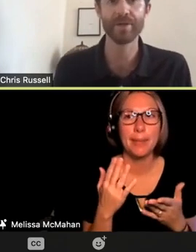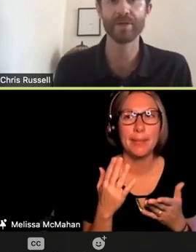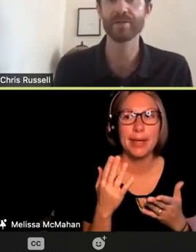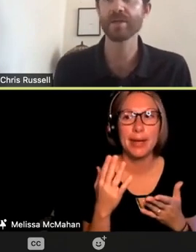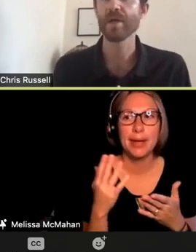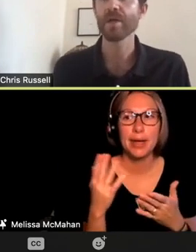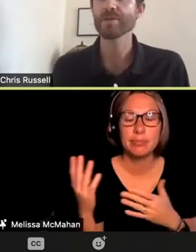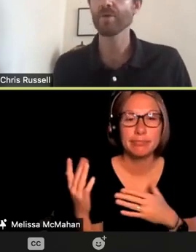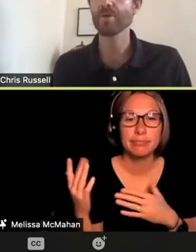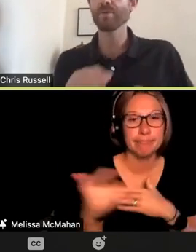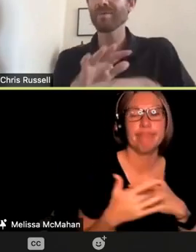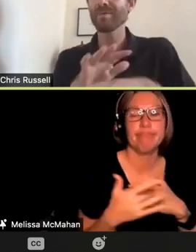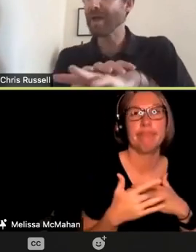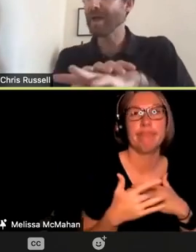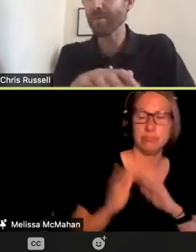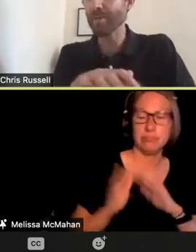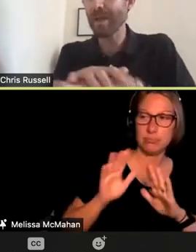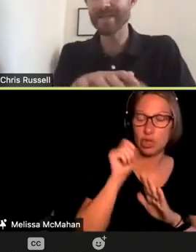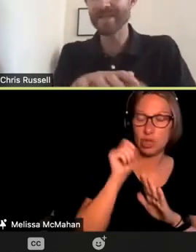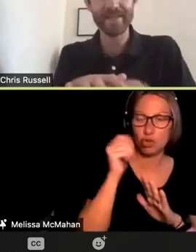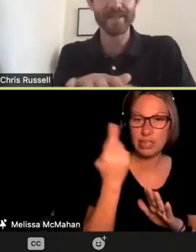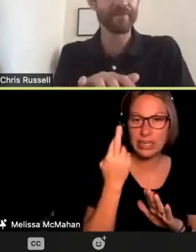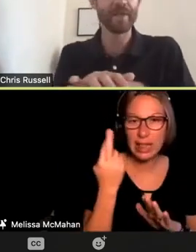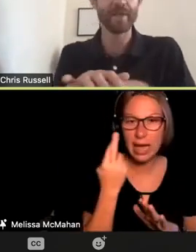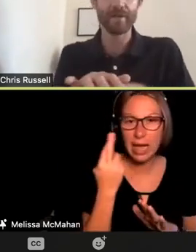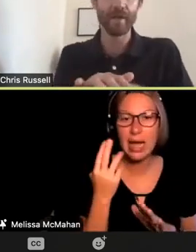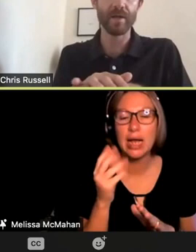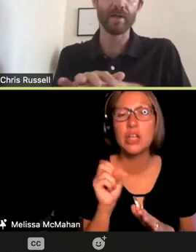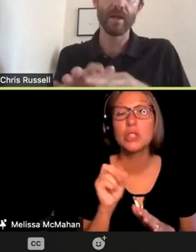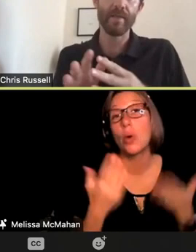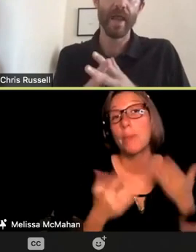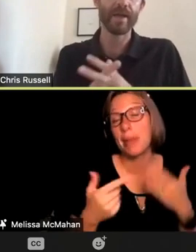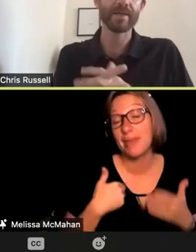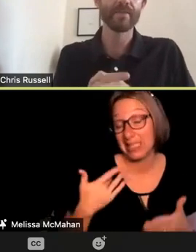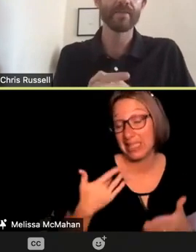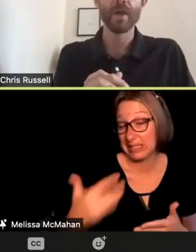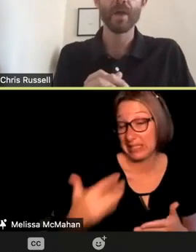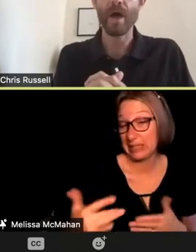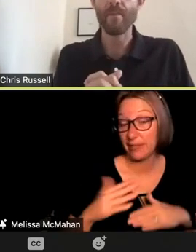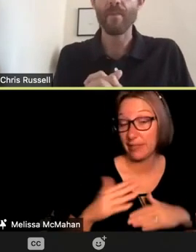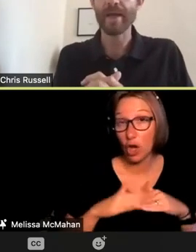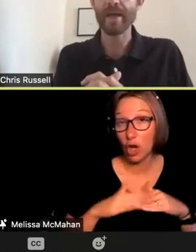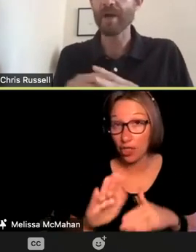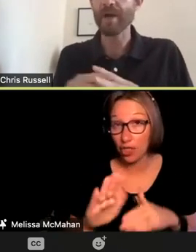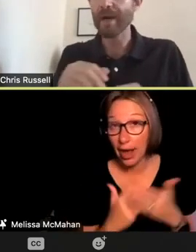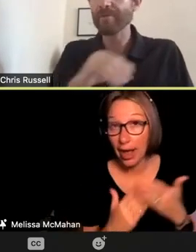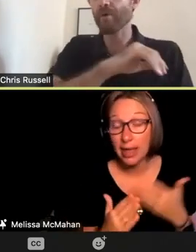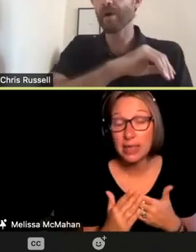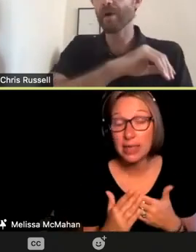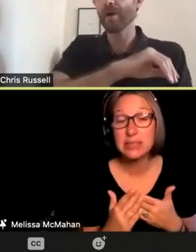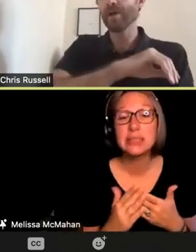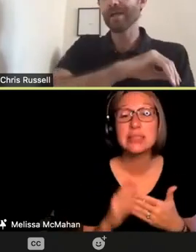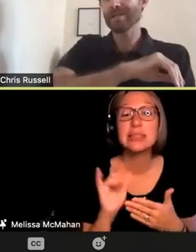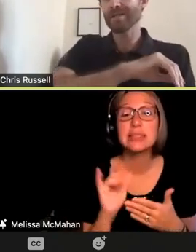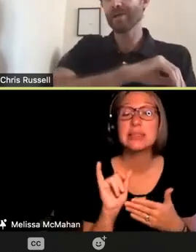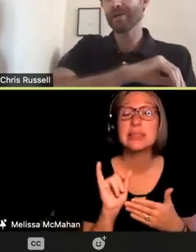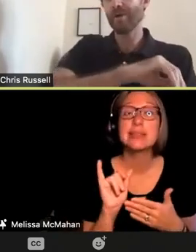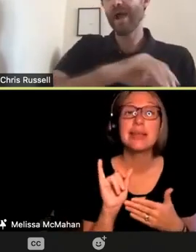tactile interactions. So there may be a sensitivity on the hands. And if they're not ready